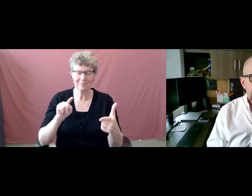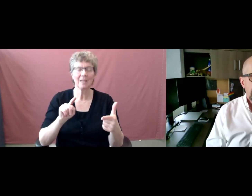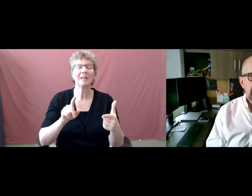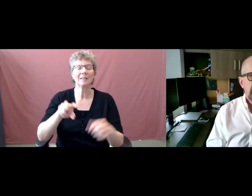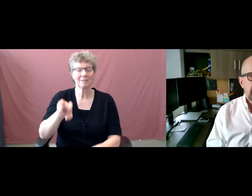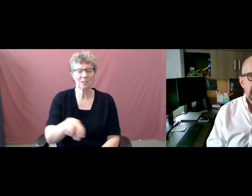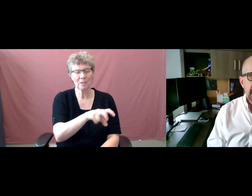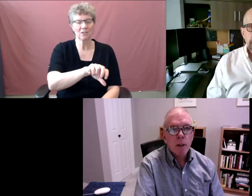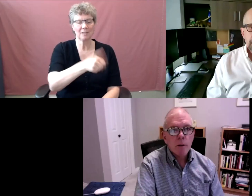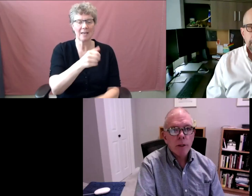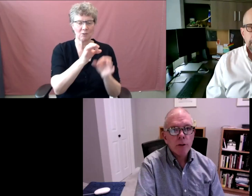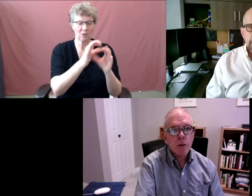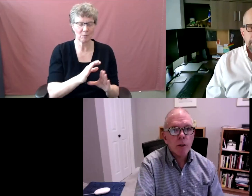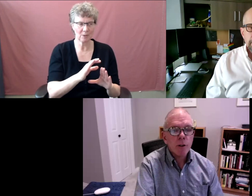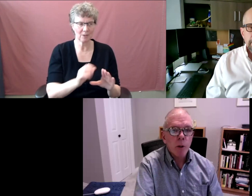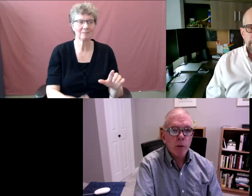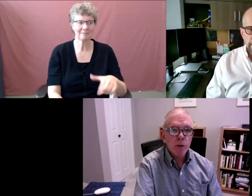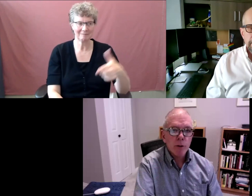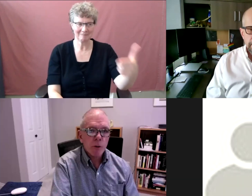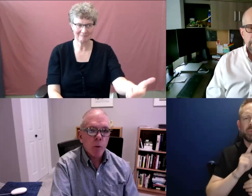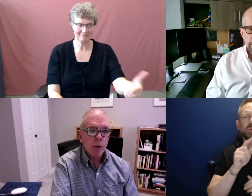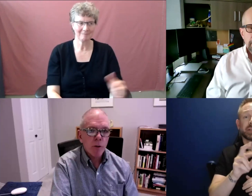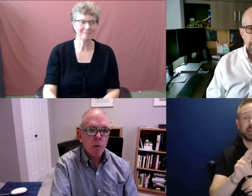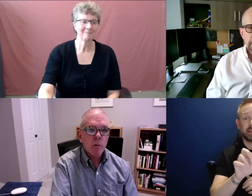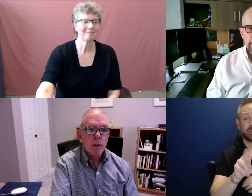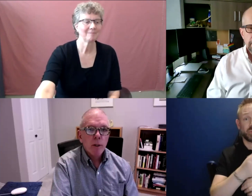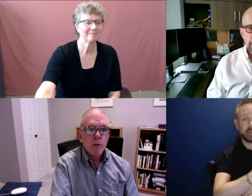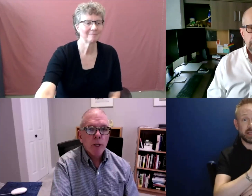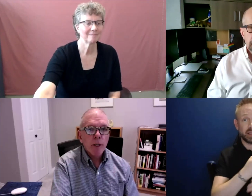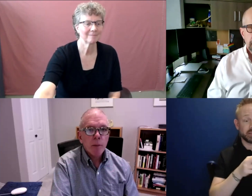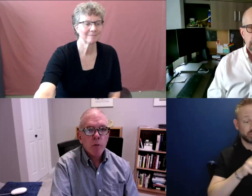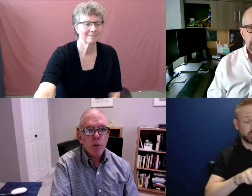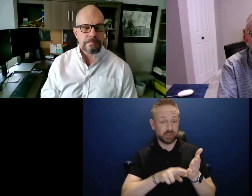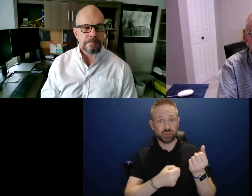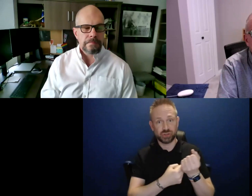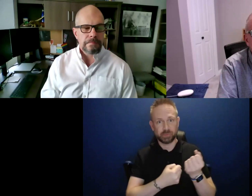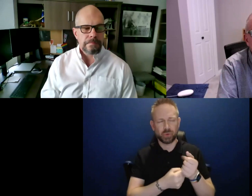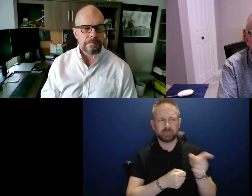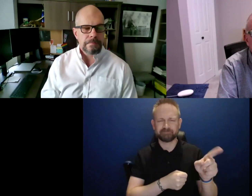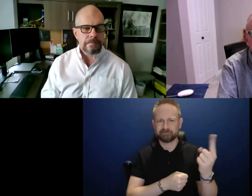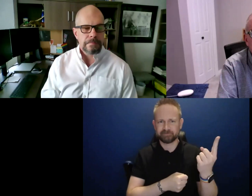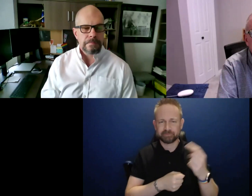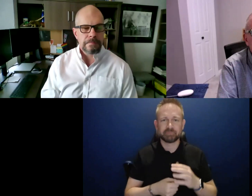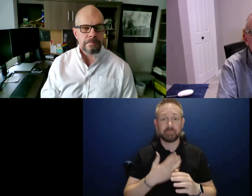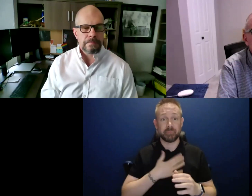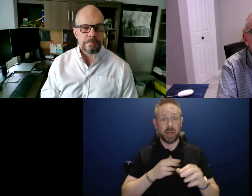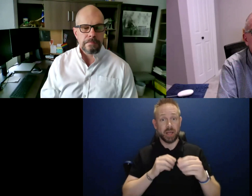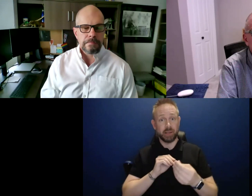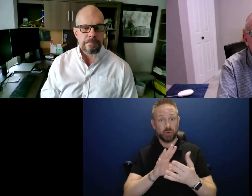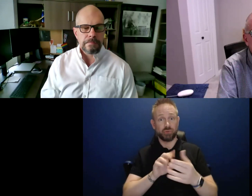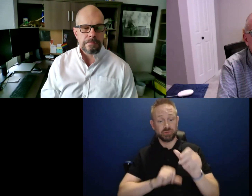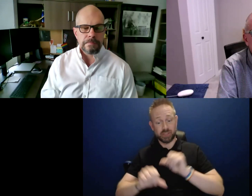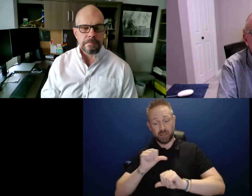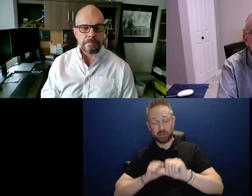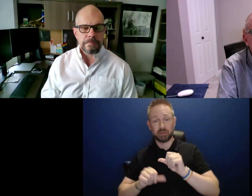advancement services, for example. I would go back to Rick's question about research support. For me, coming from science, the, the most immediate, the